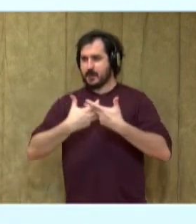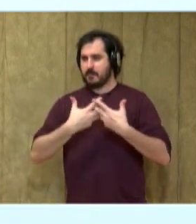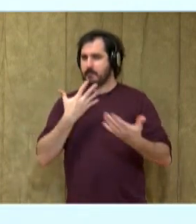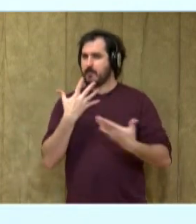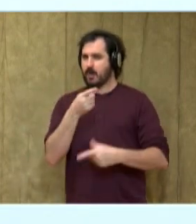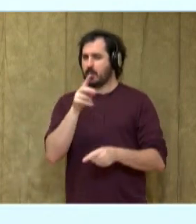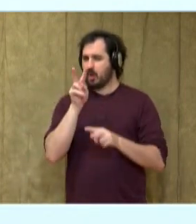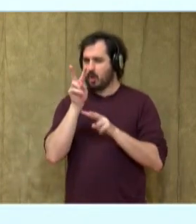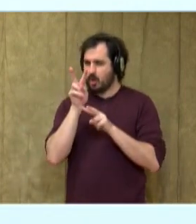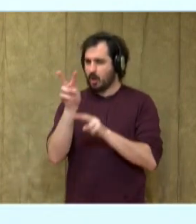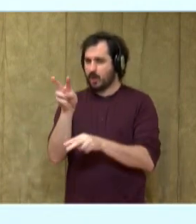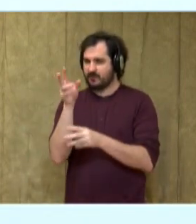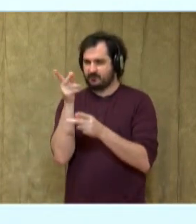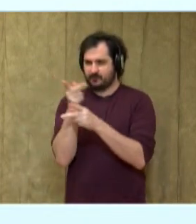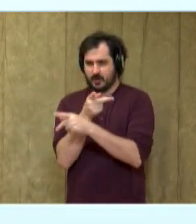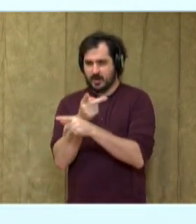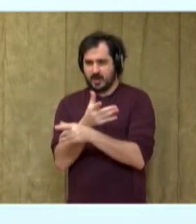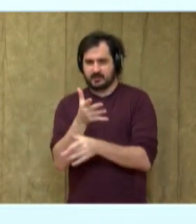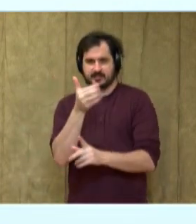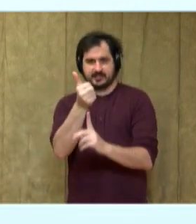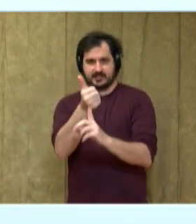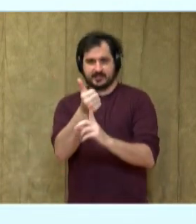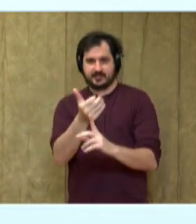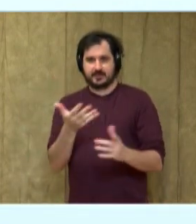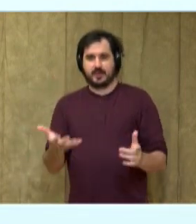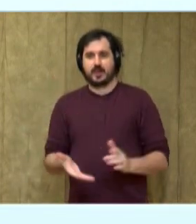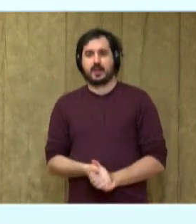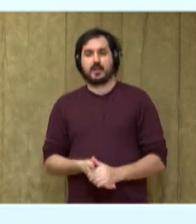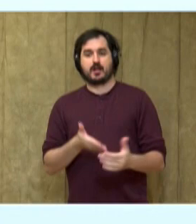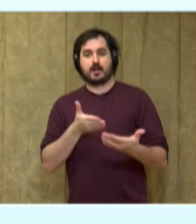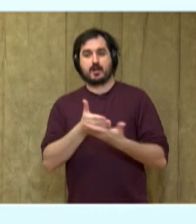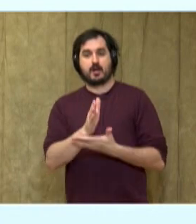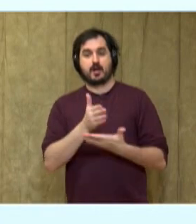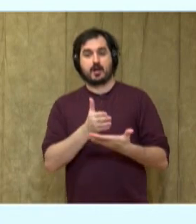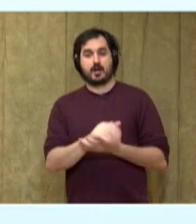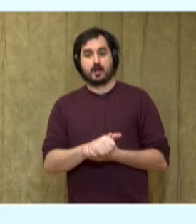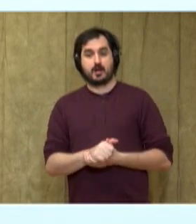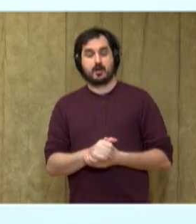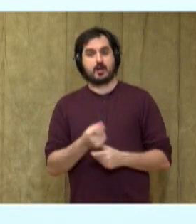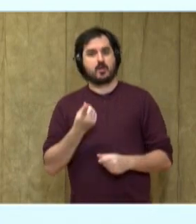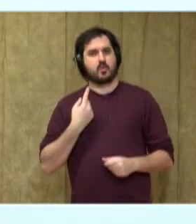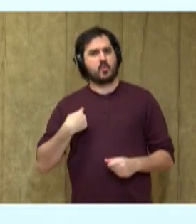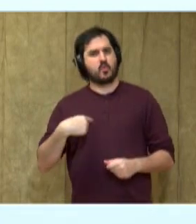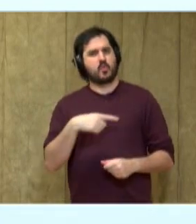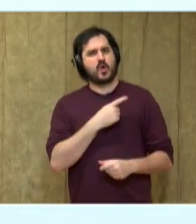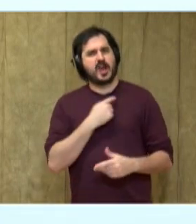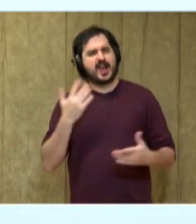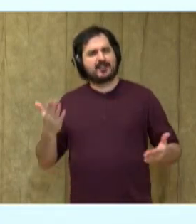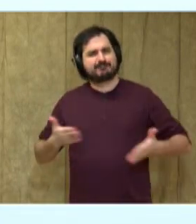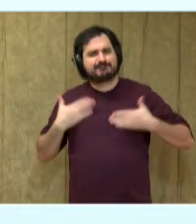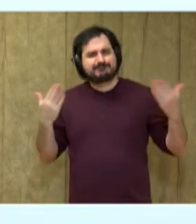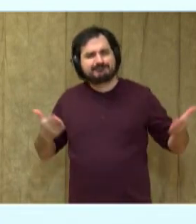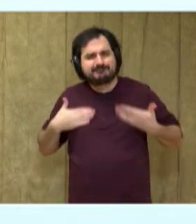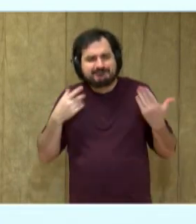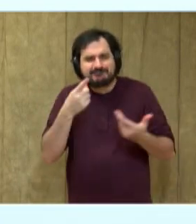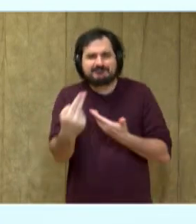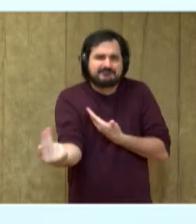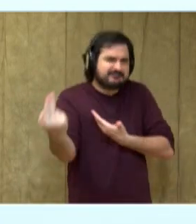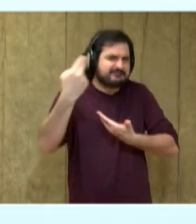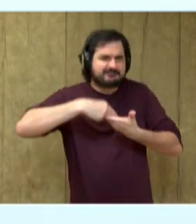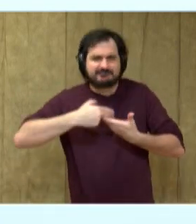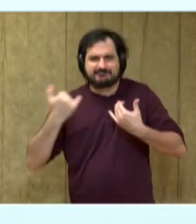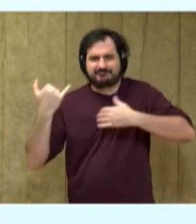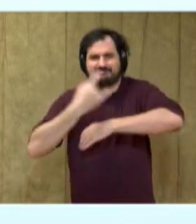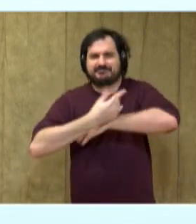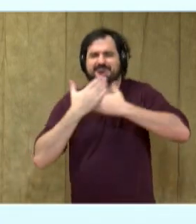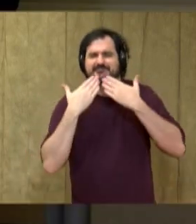at it and figure that out. All right? All right. We are so grateful that you joined us today. Thank you so much